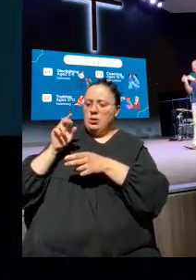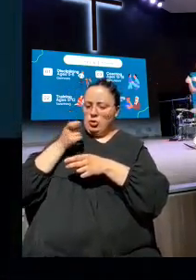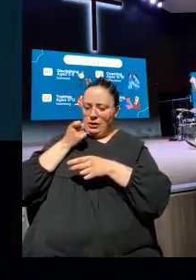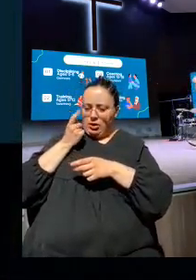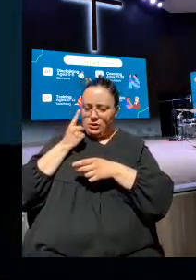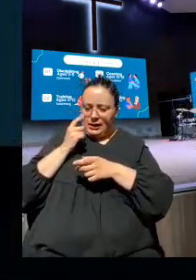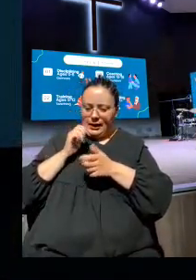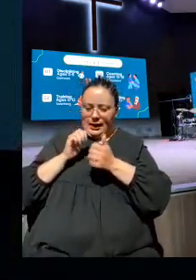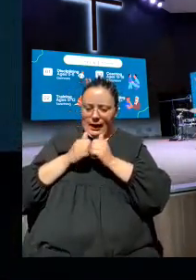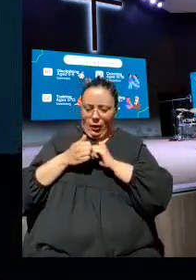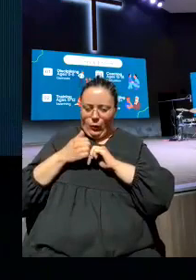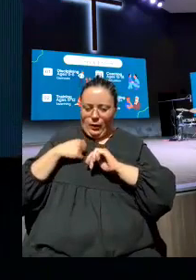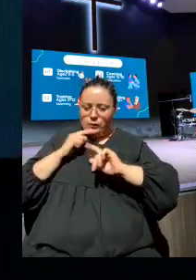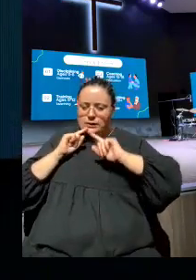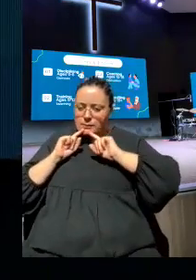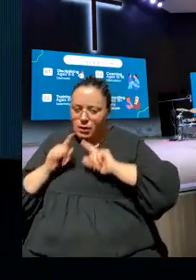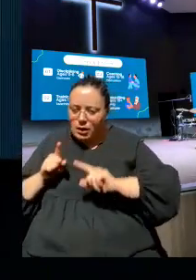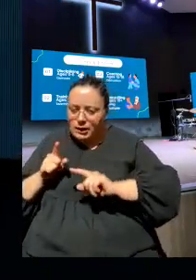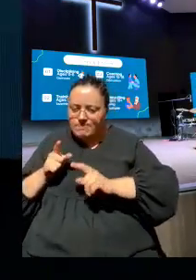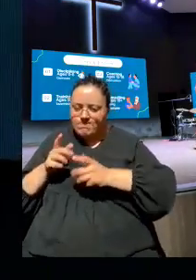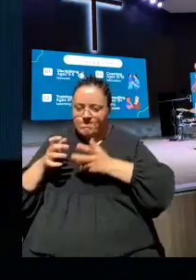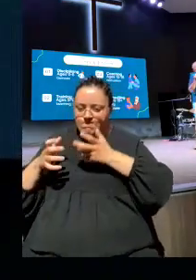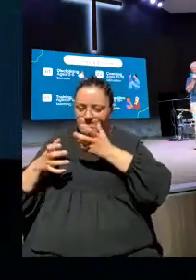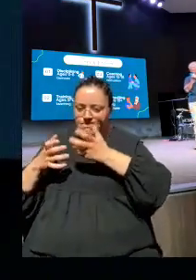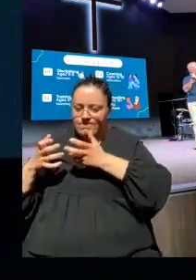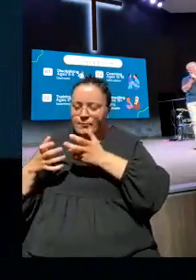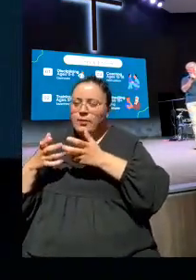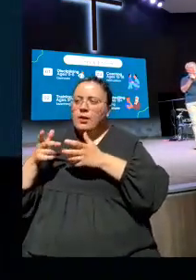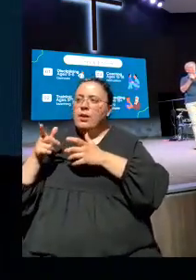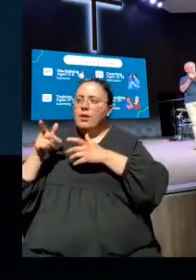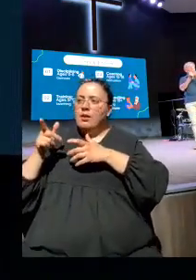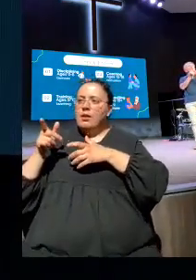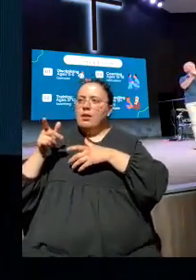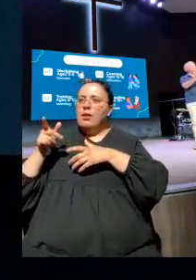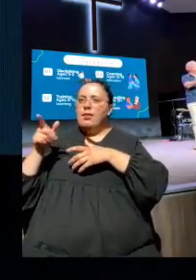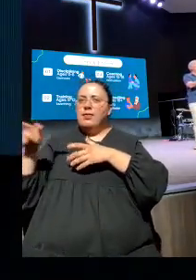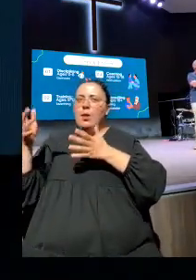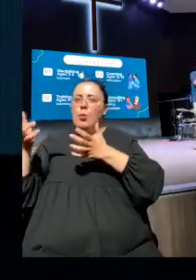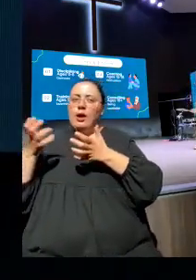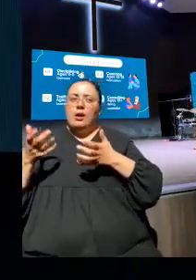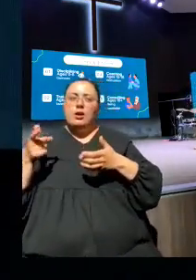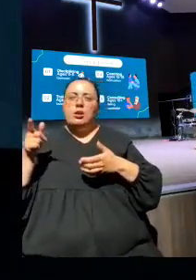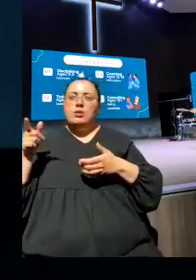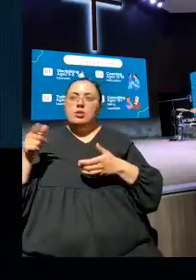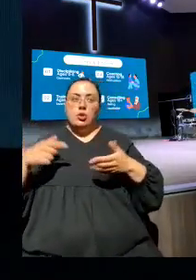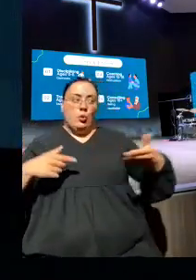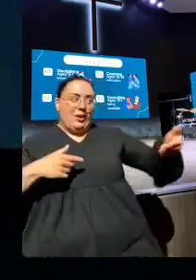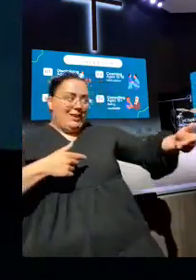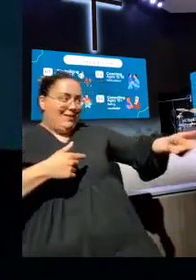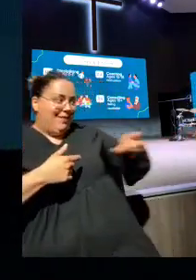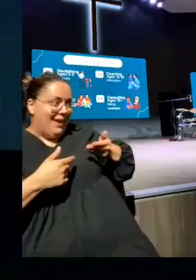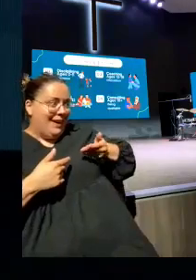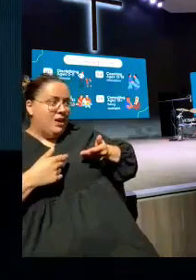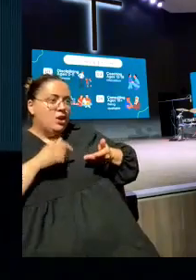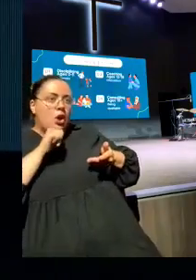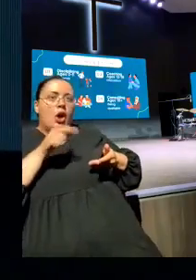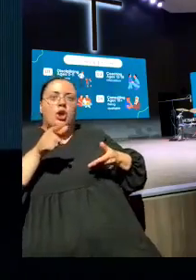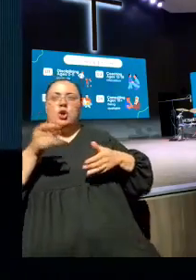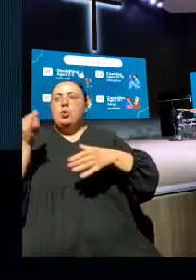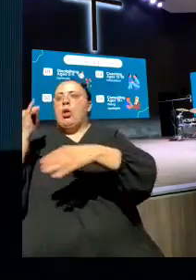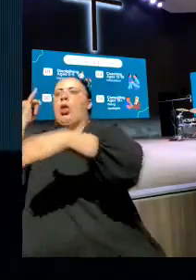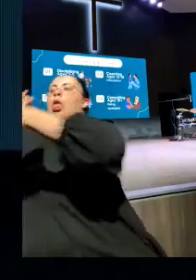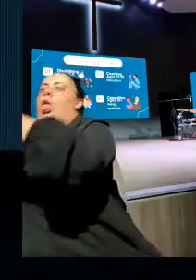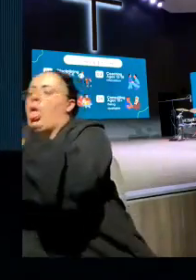back. They want to invite you into their life. They don't want you to intrude into their world. And the